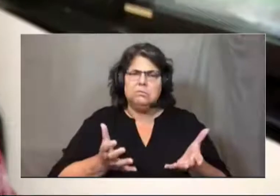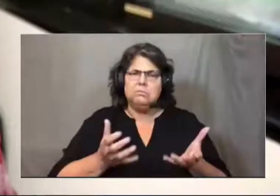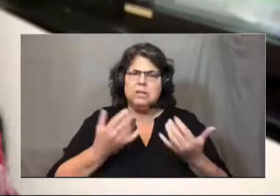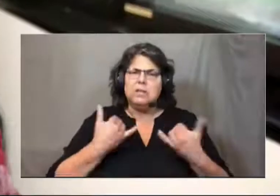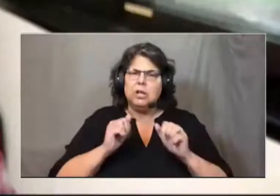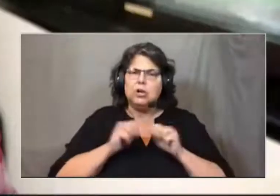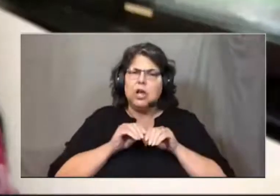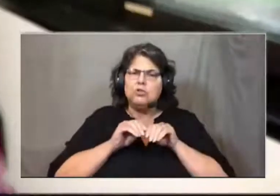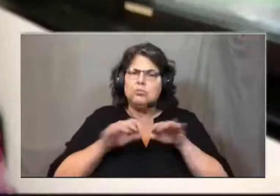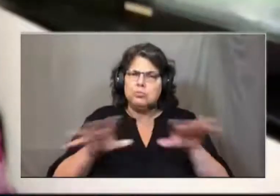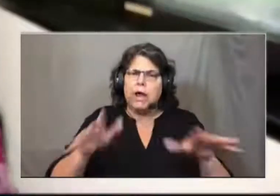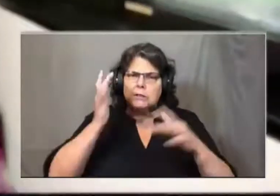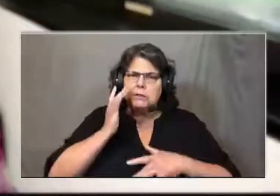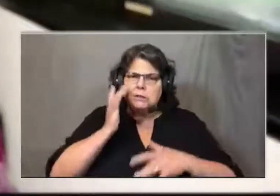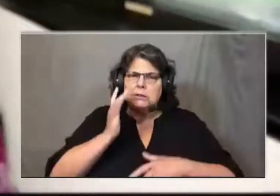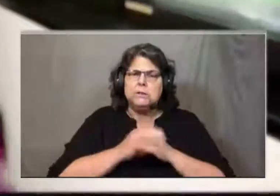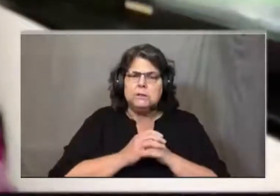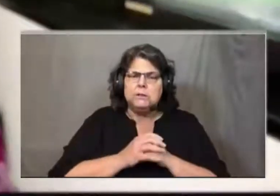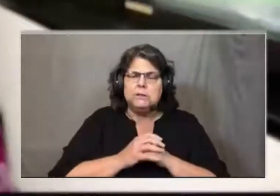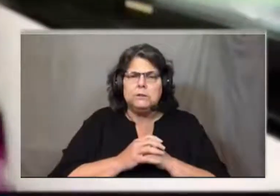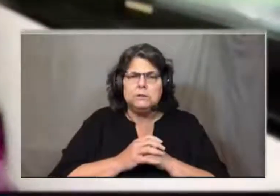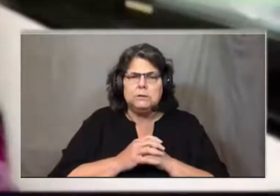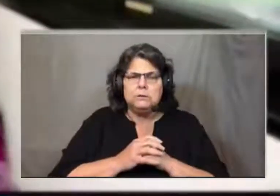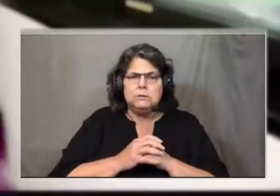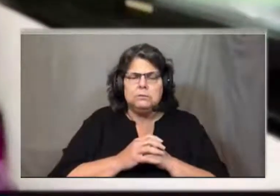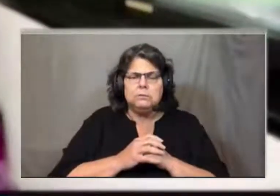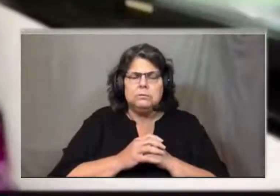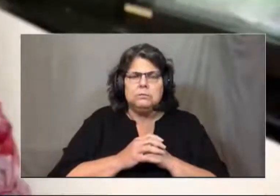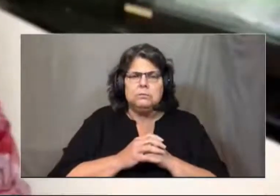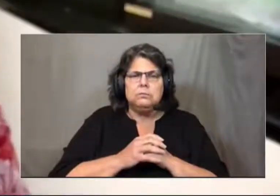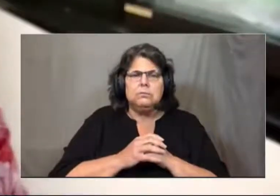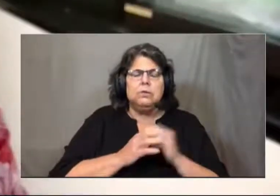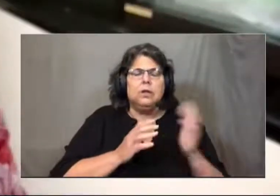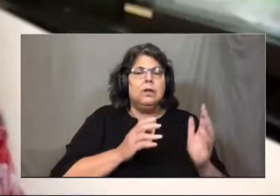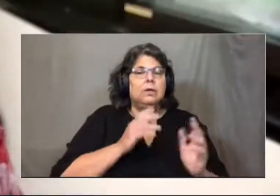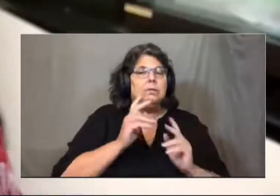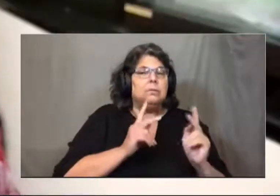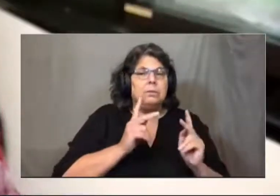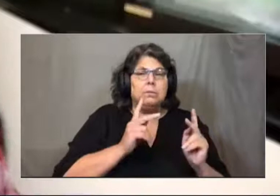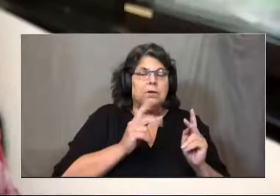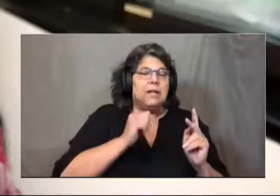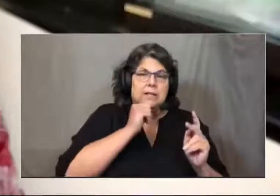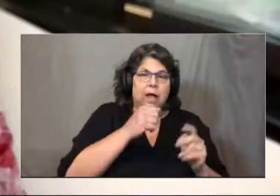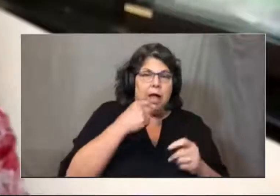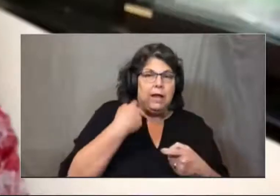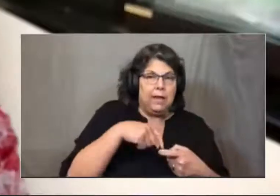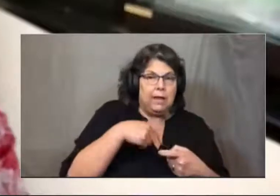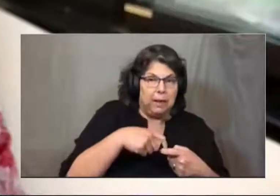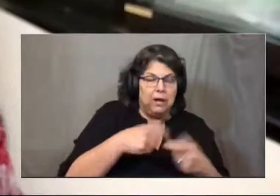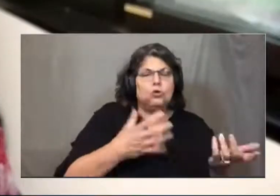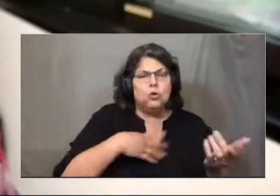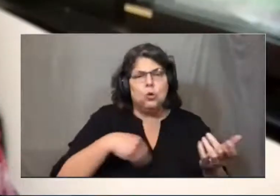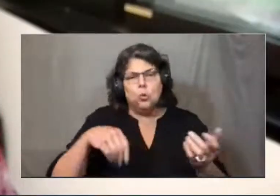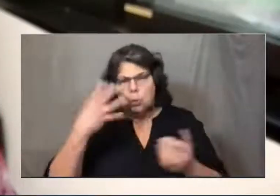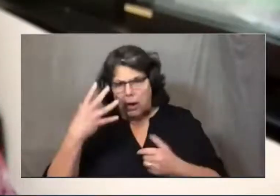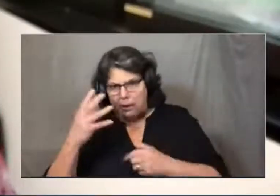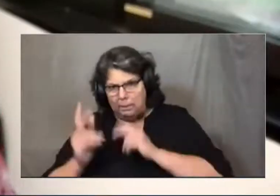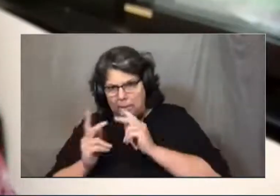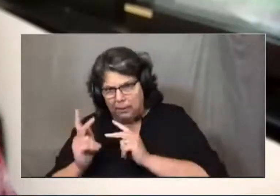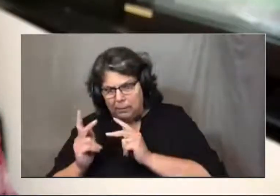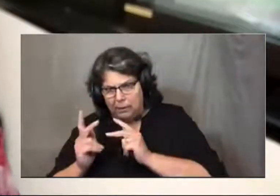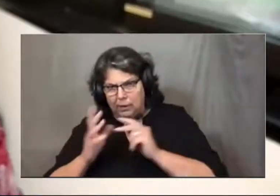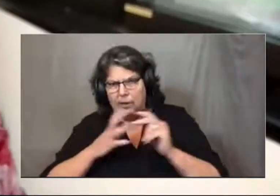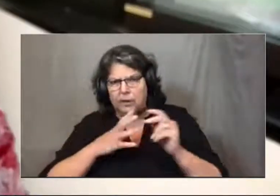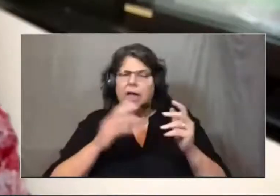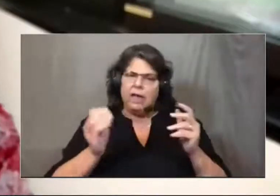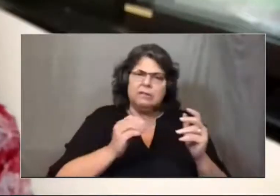disparity showing between the non-Hispanic Caucasians and the Hispanic